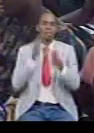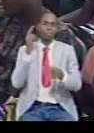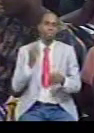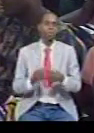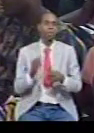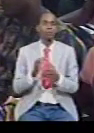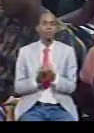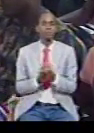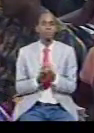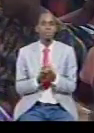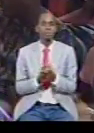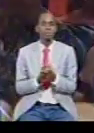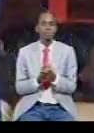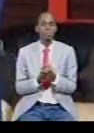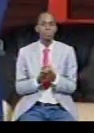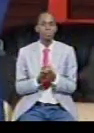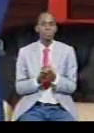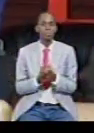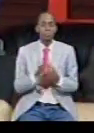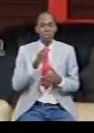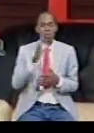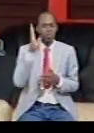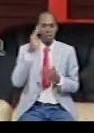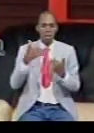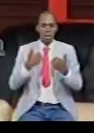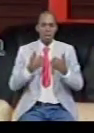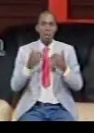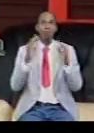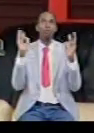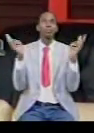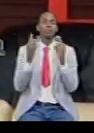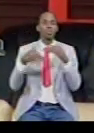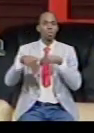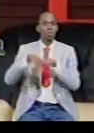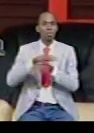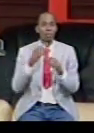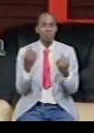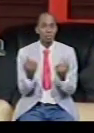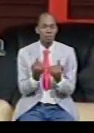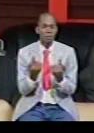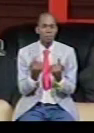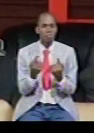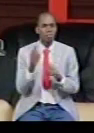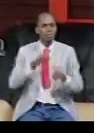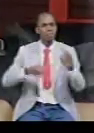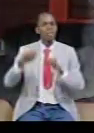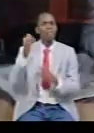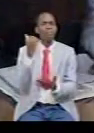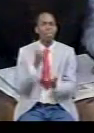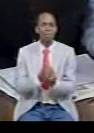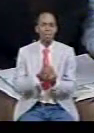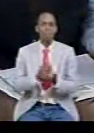name. You'll have victory over sin. I